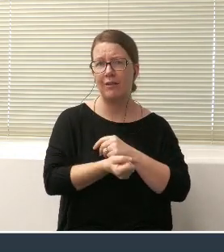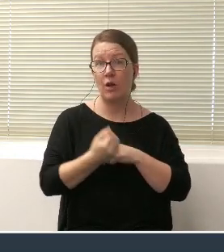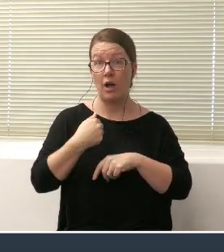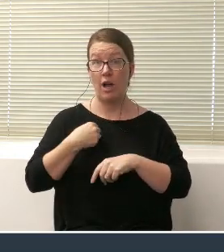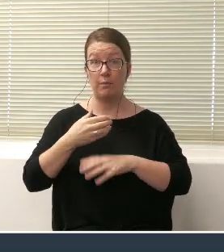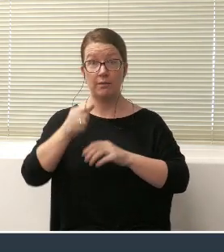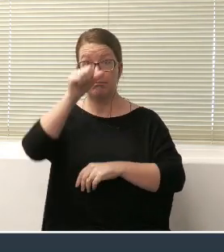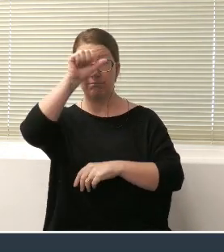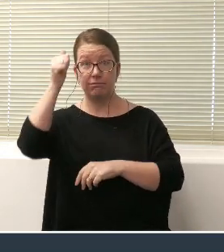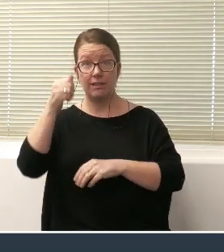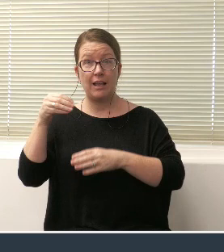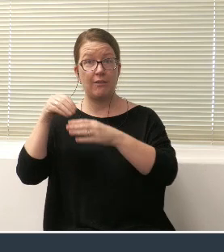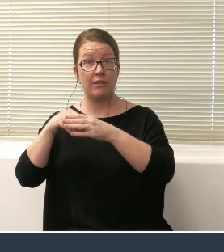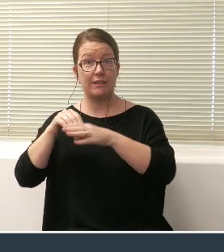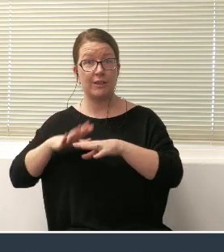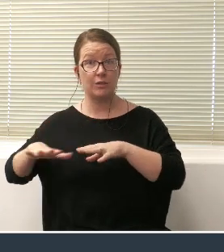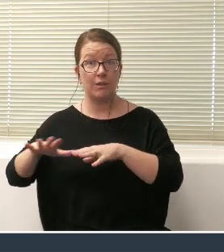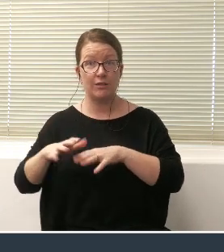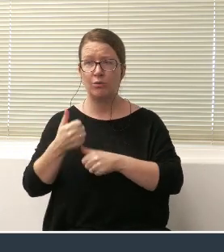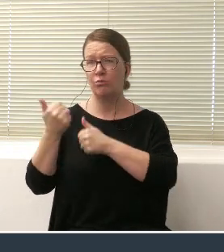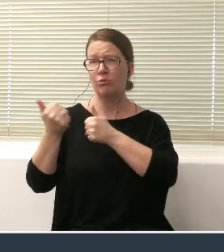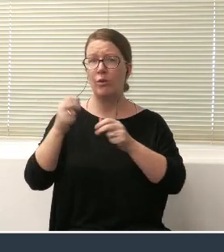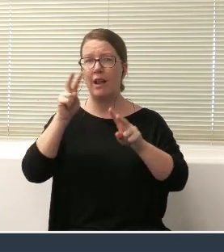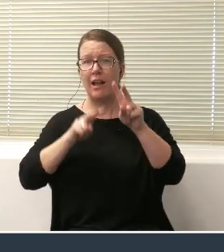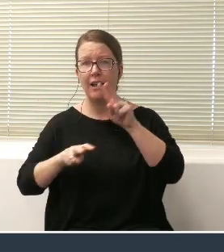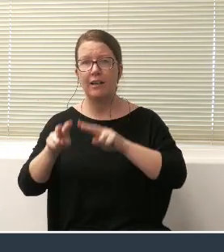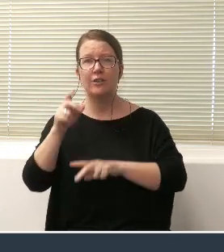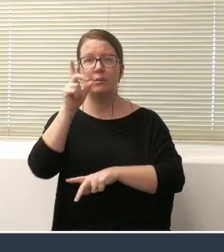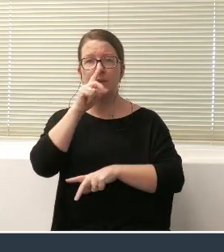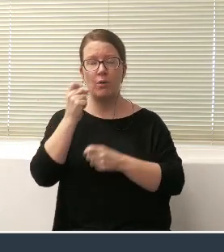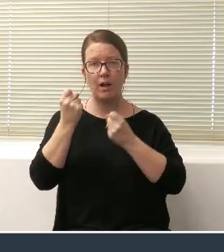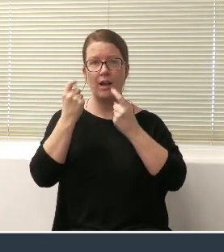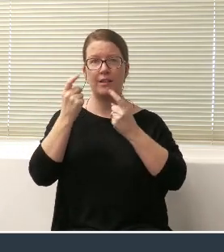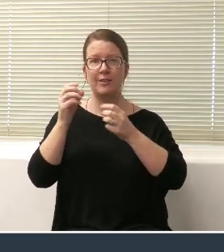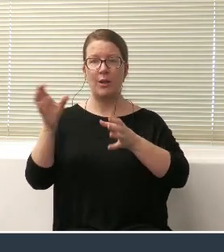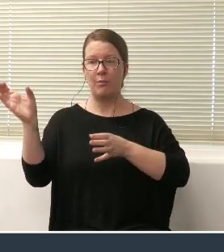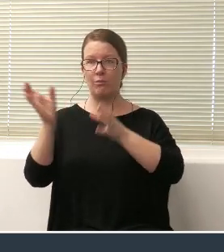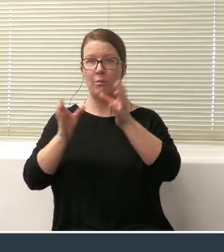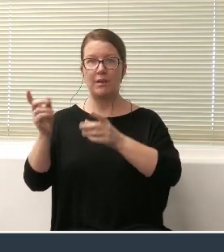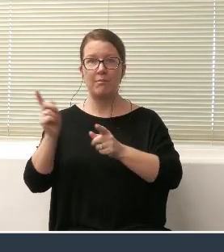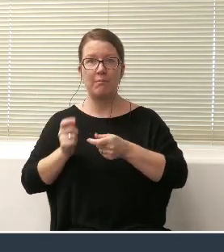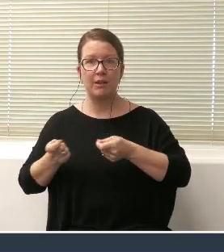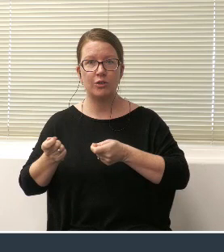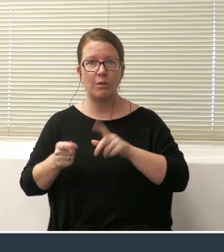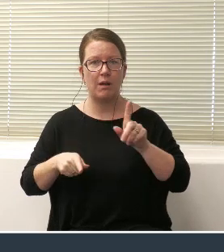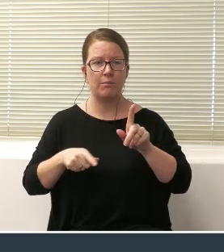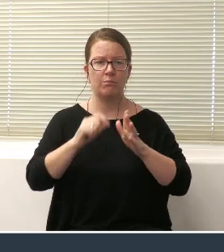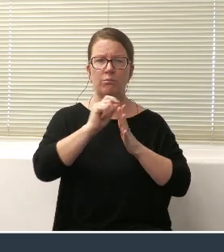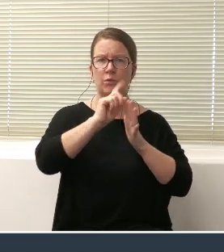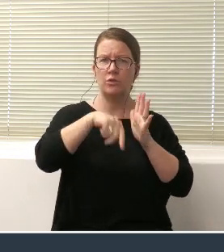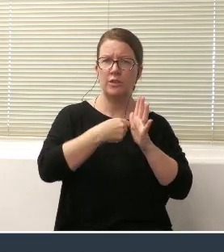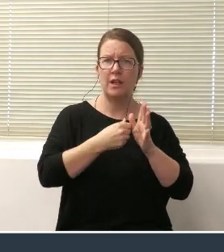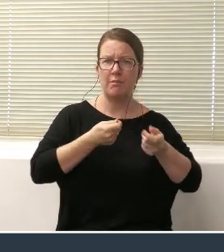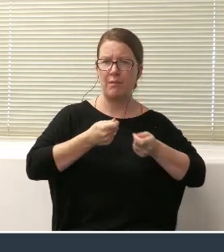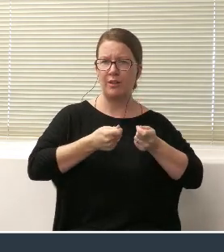in the investing space. We've got great analysts. We've got people that understand property management, but there's also things around project management and other stuff that